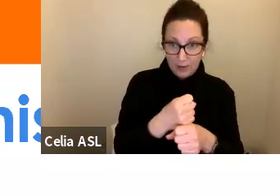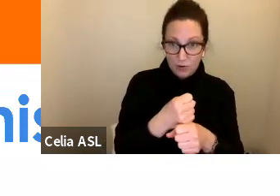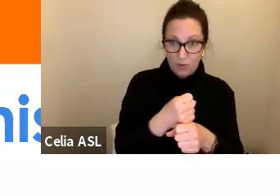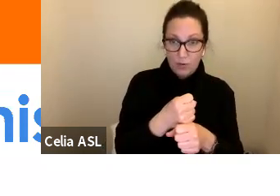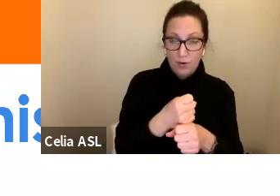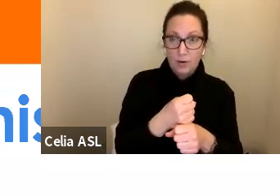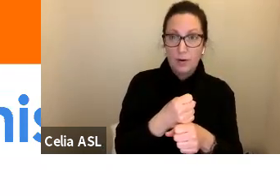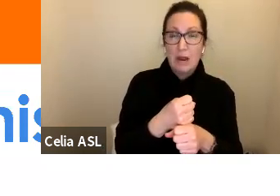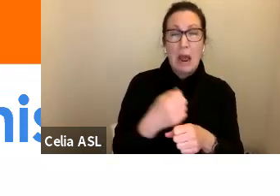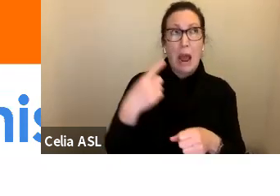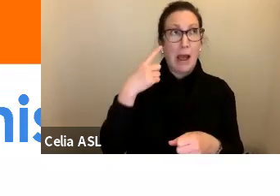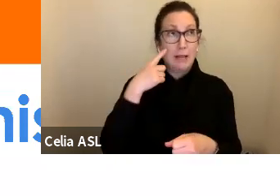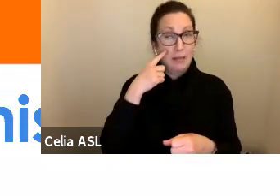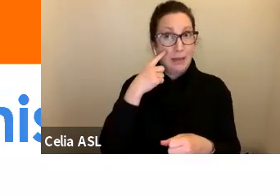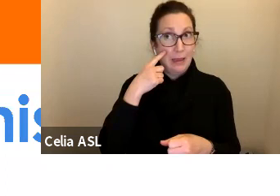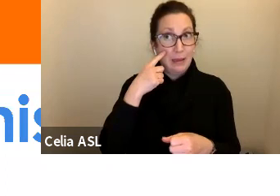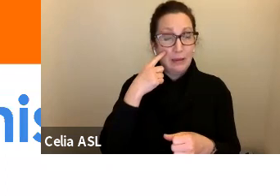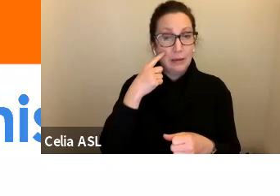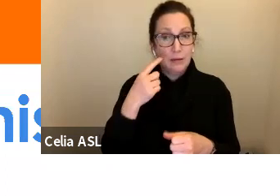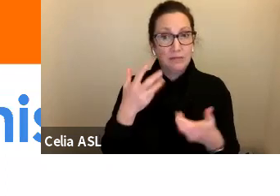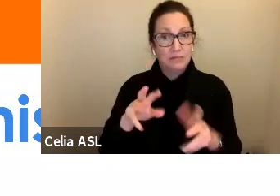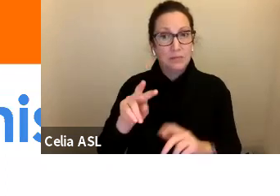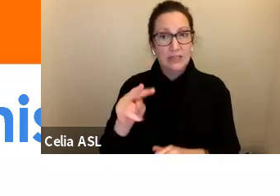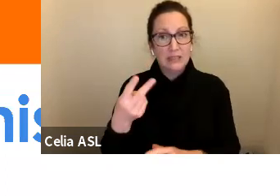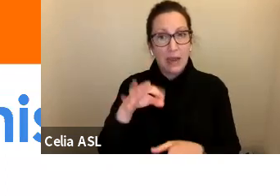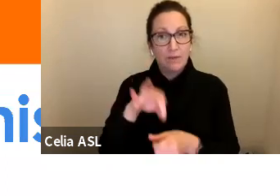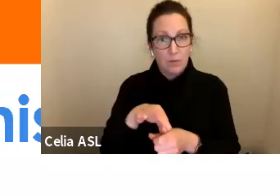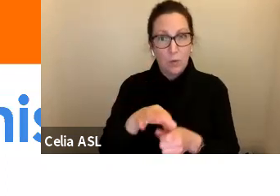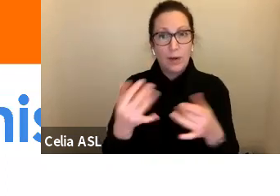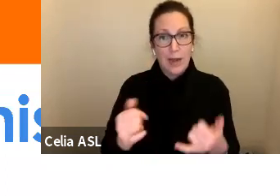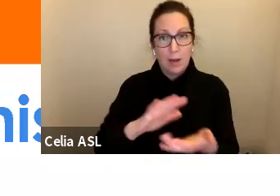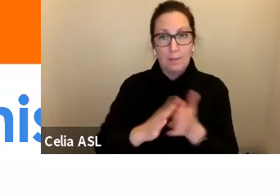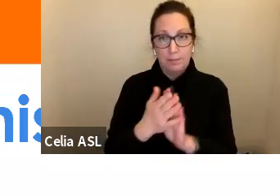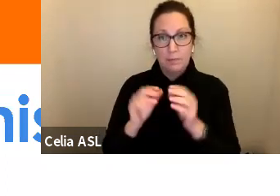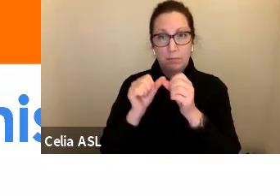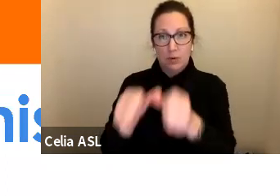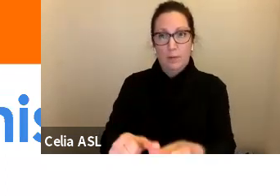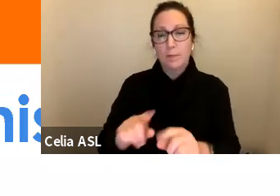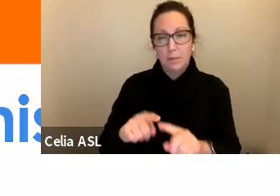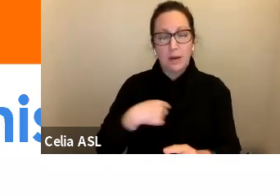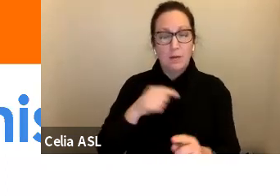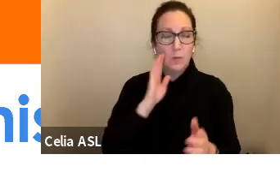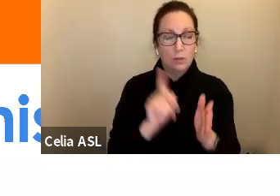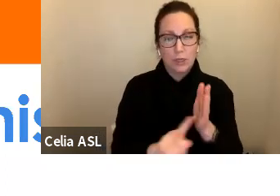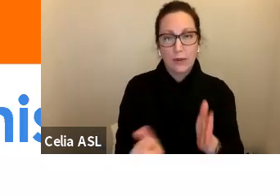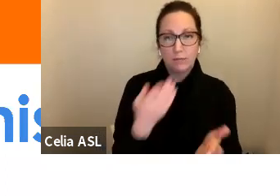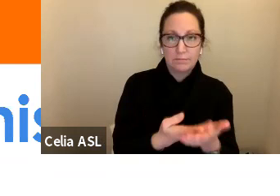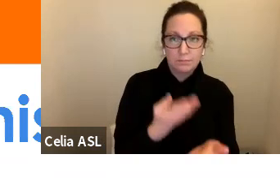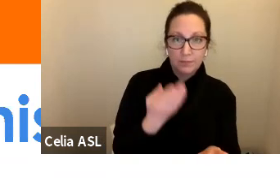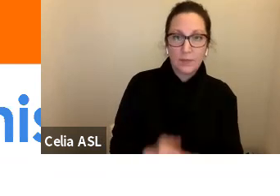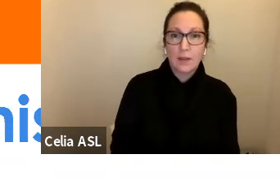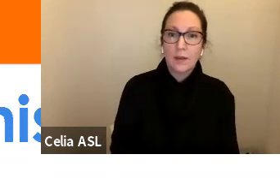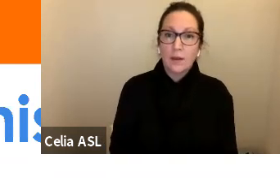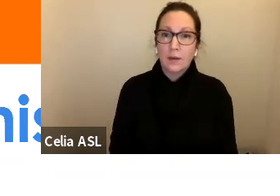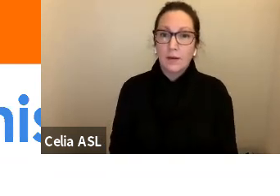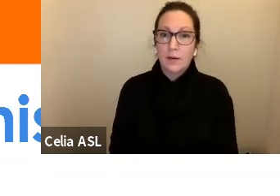a second vote to make it permanent, but we can also double verify that as well. When you